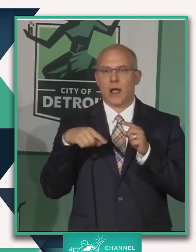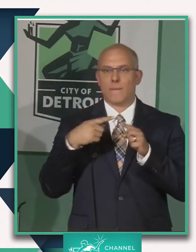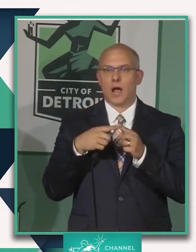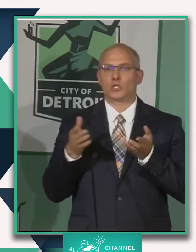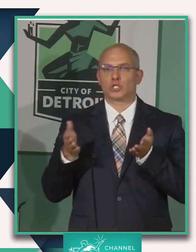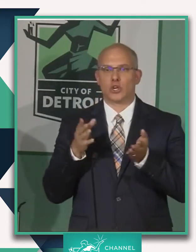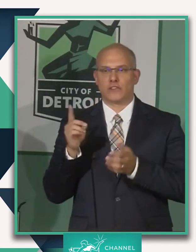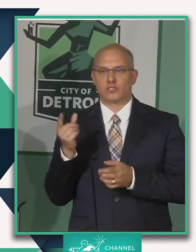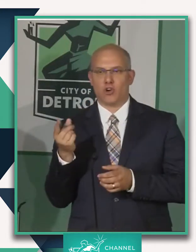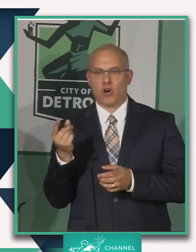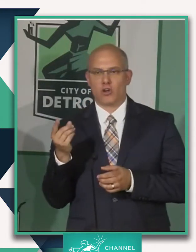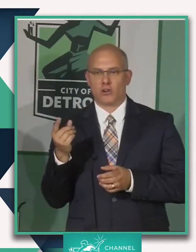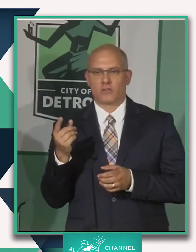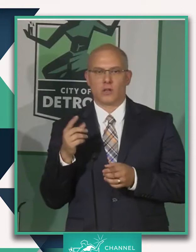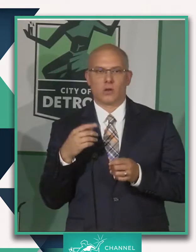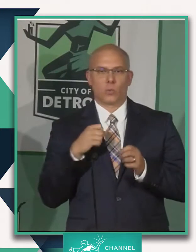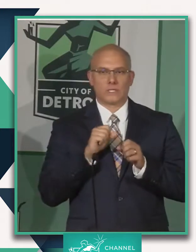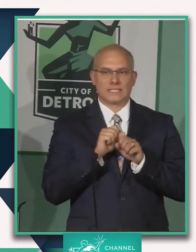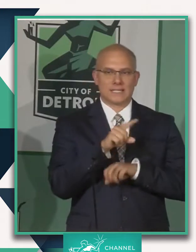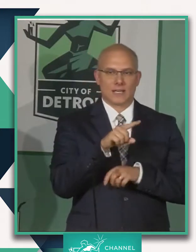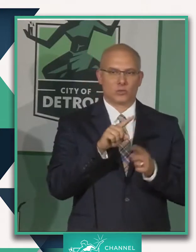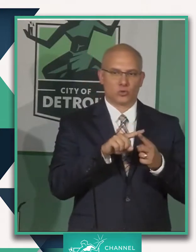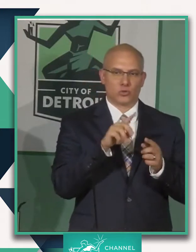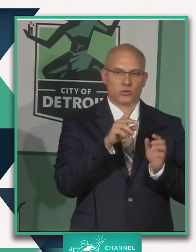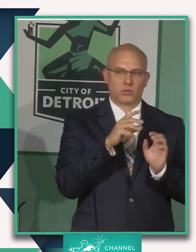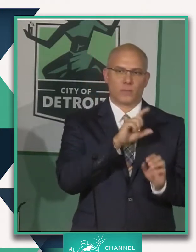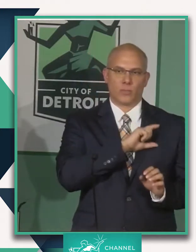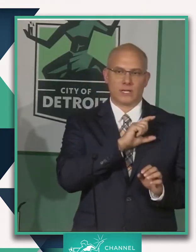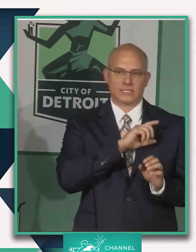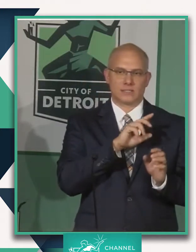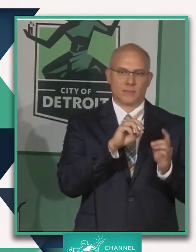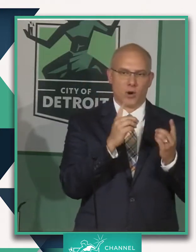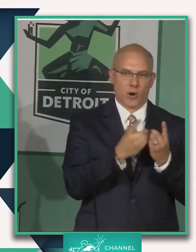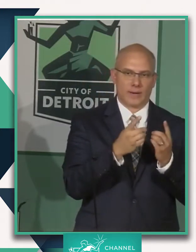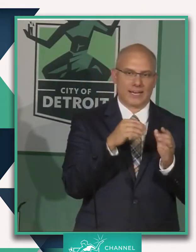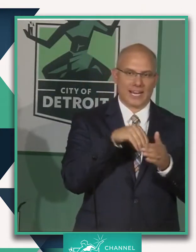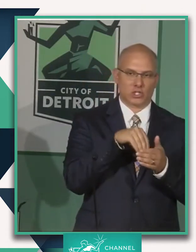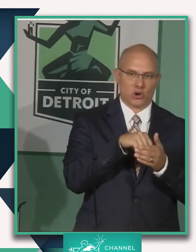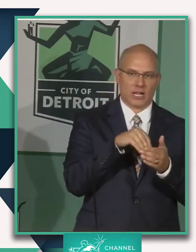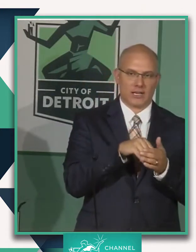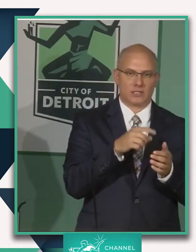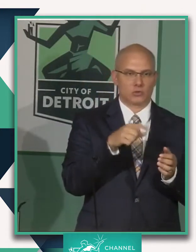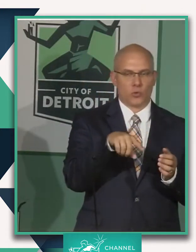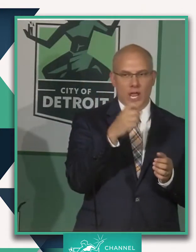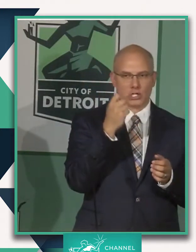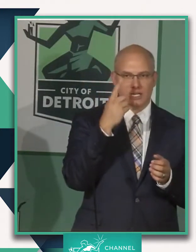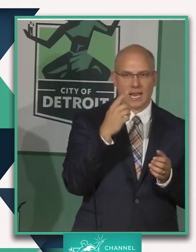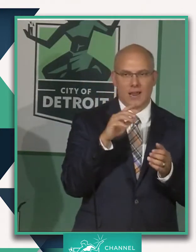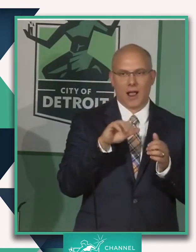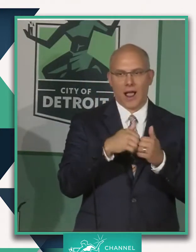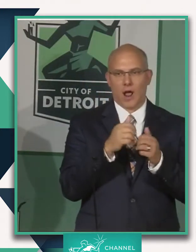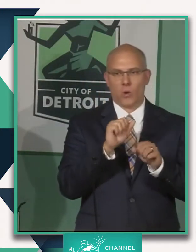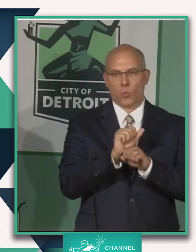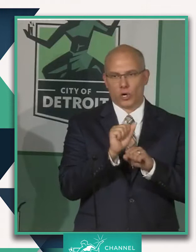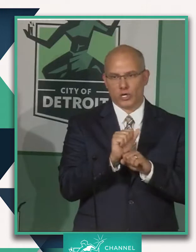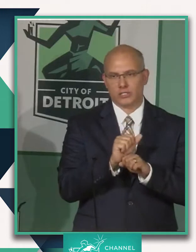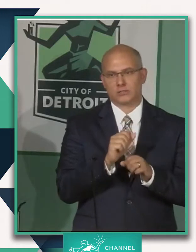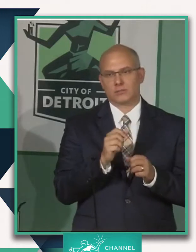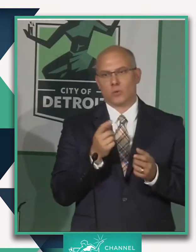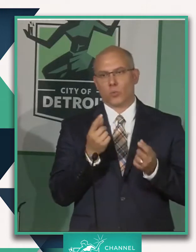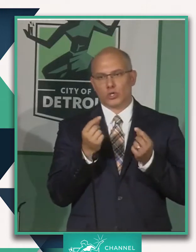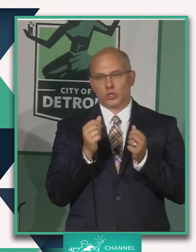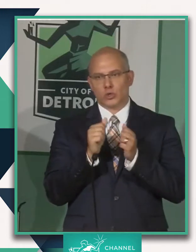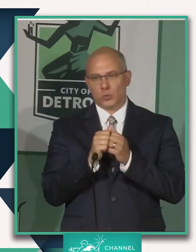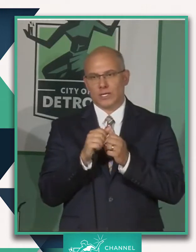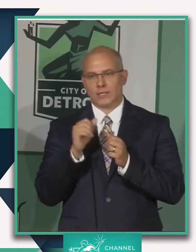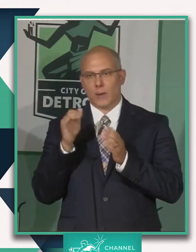service announcement about a service dog. We sent that over to the police department internally so they can